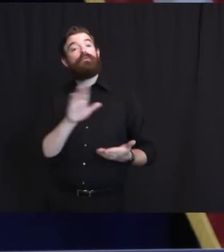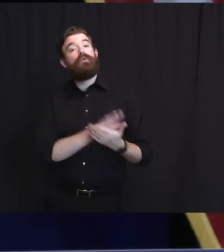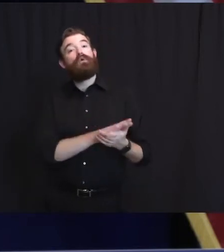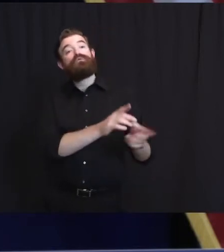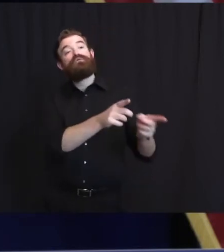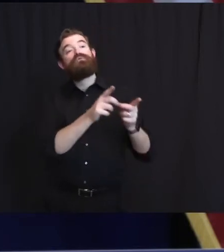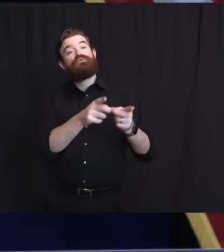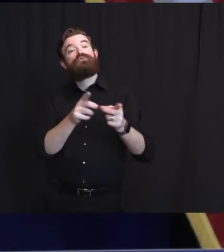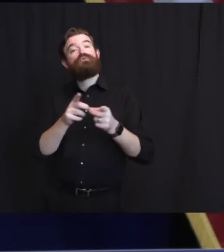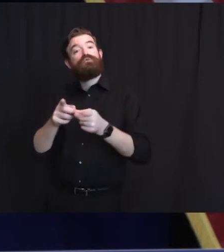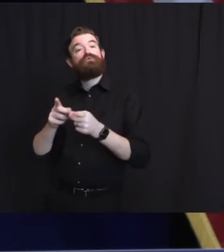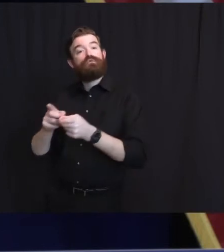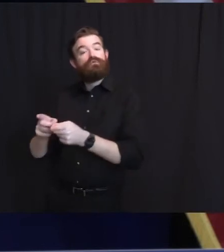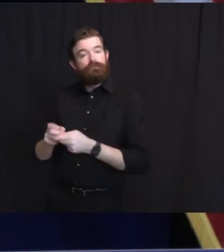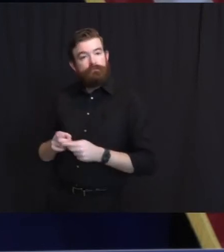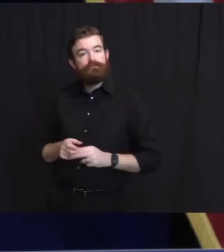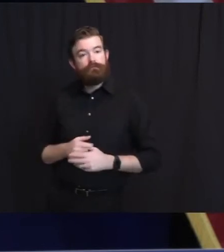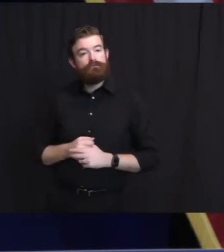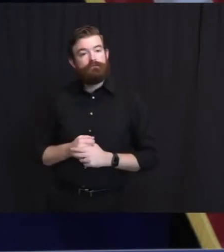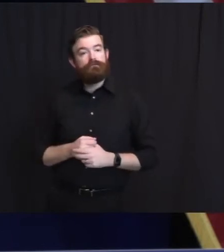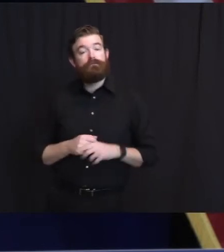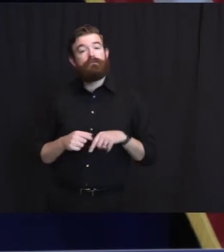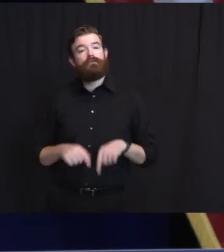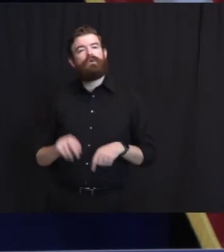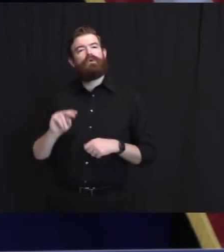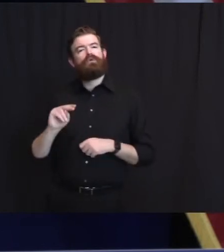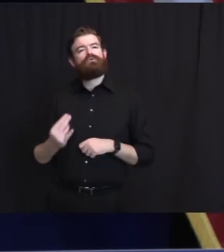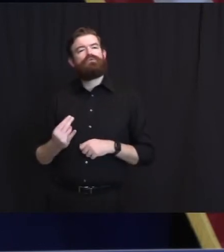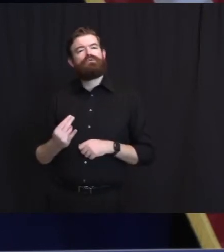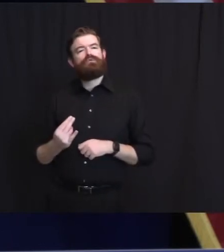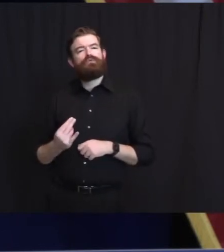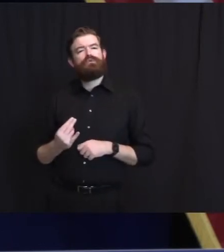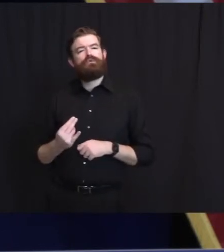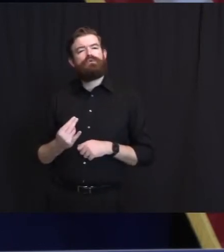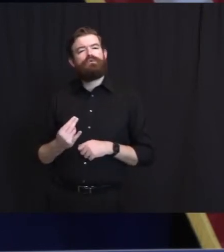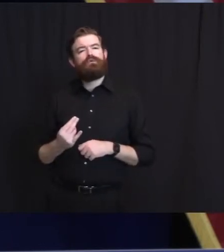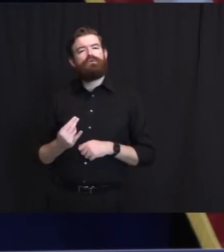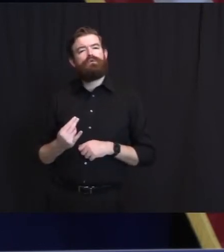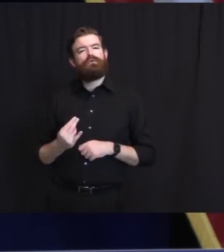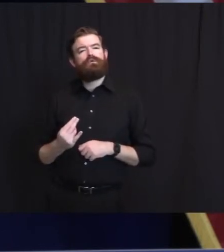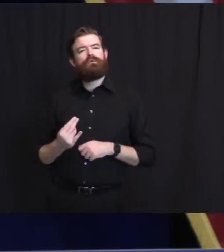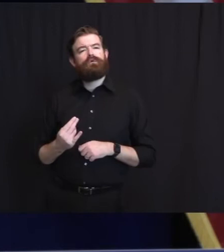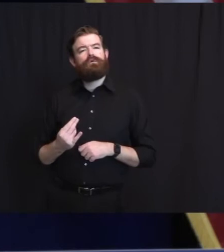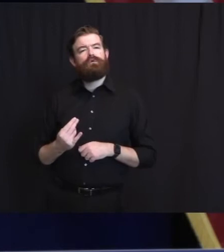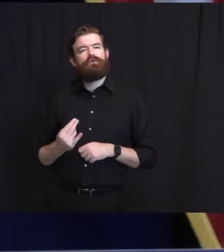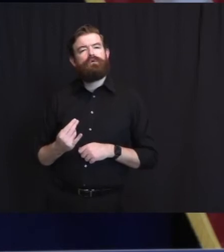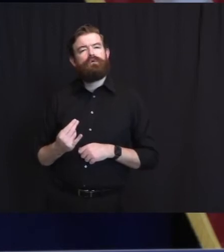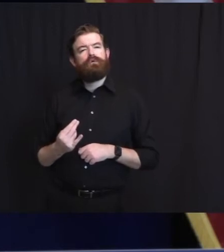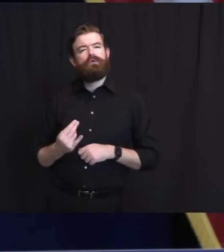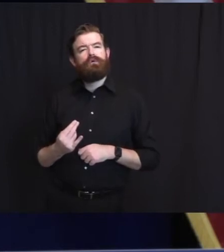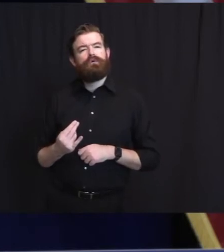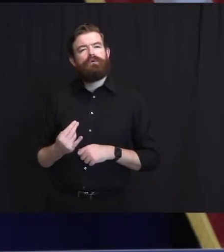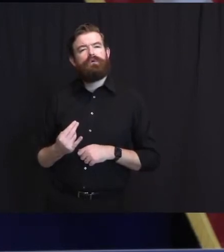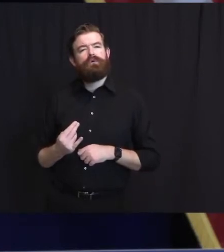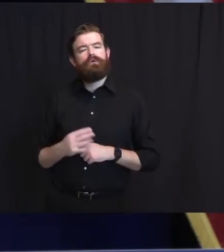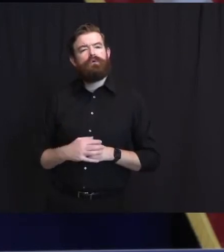look beyond our current emergency and embrace the benefits of expanding or establishing preschool